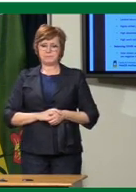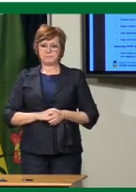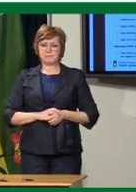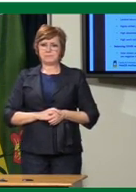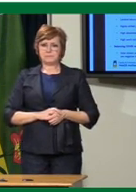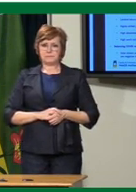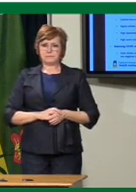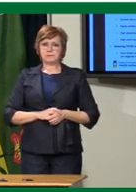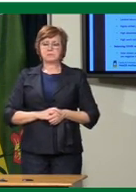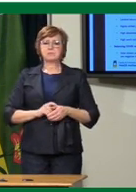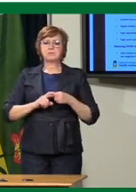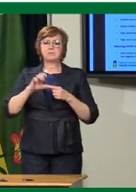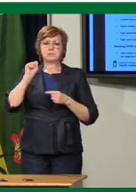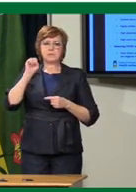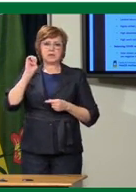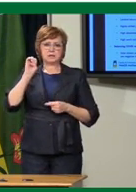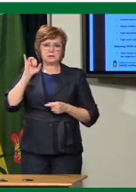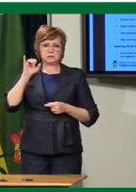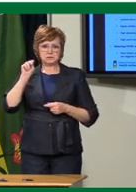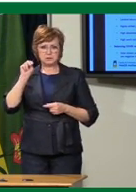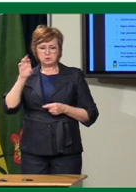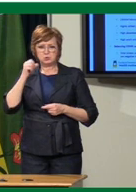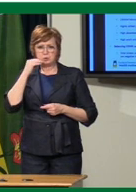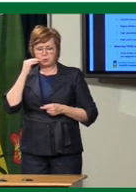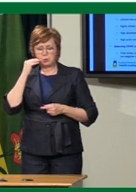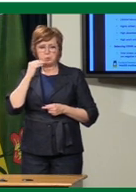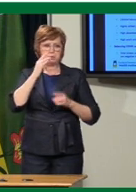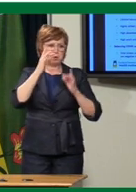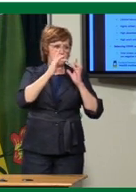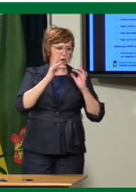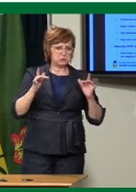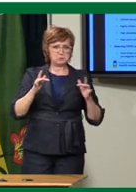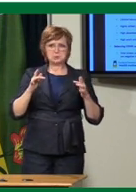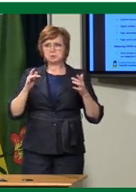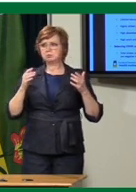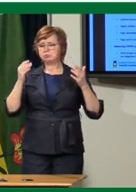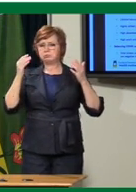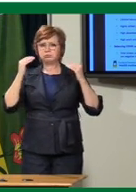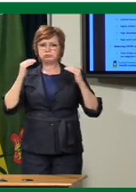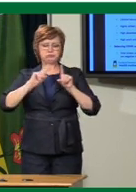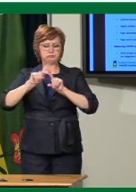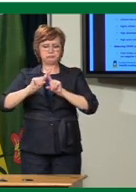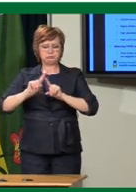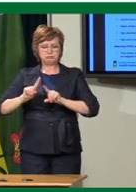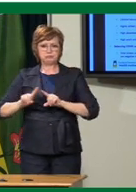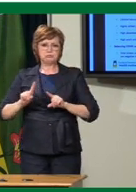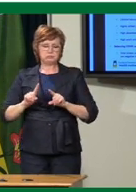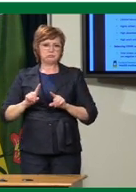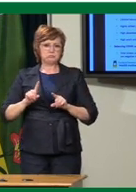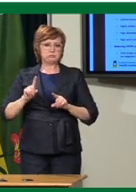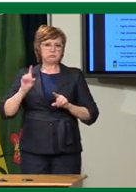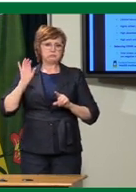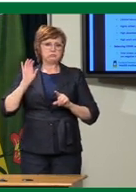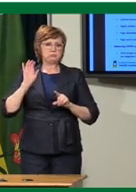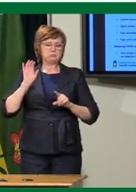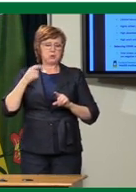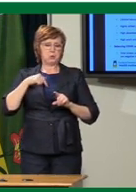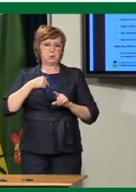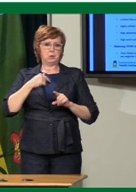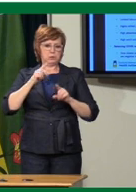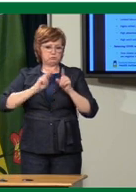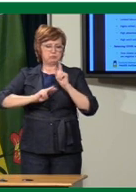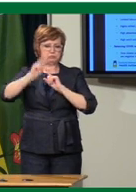long-term care facilities. It's happening in our hospitals, and we expect that it will continue to be a major challenge for us as we